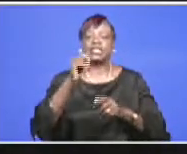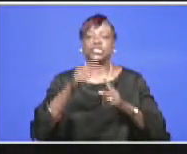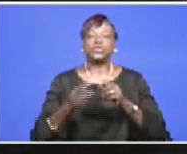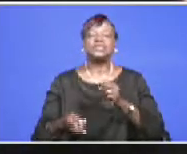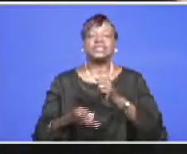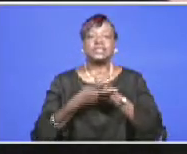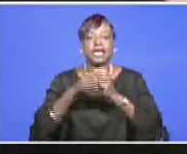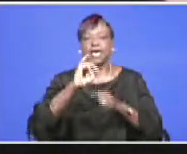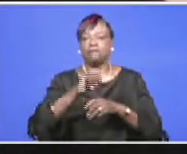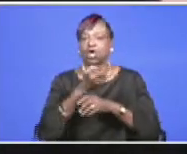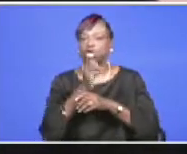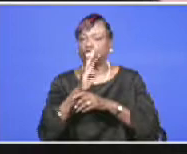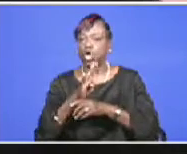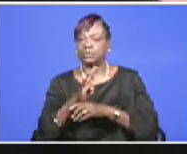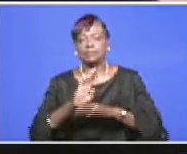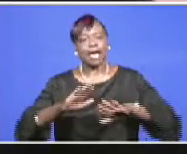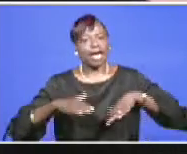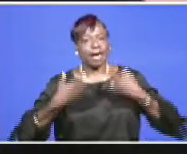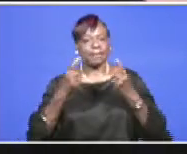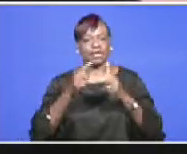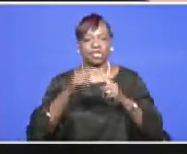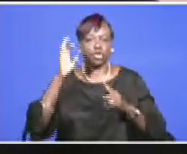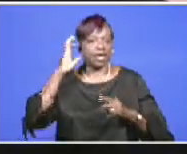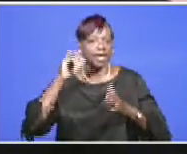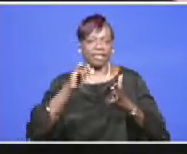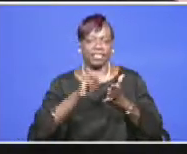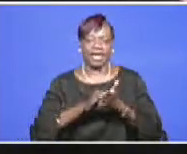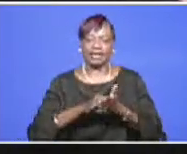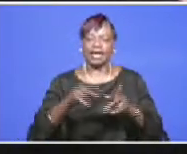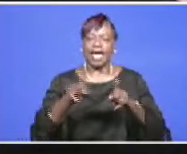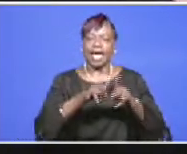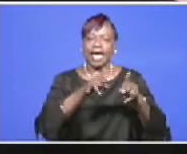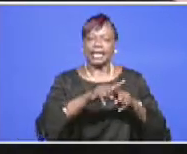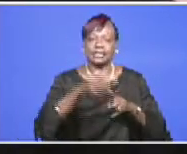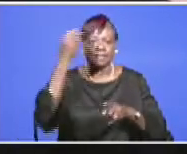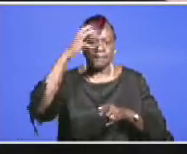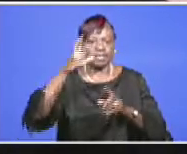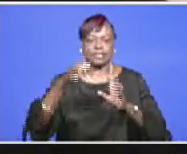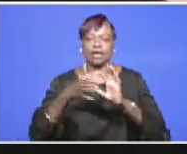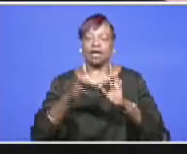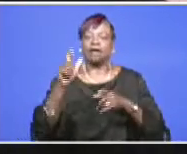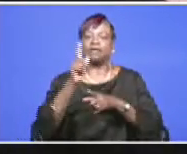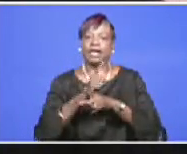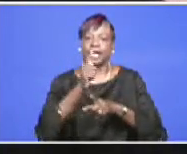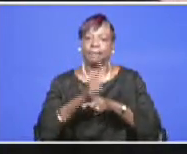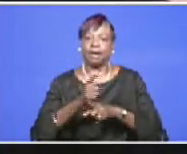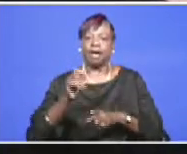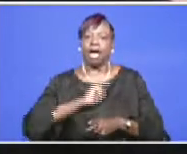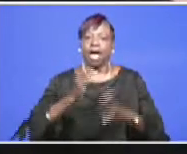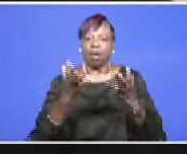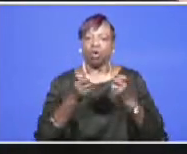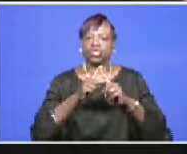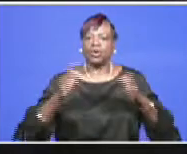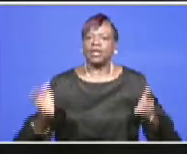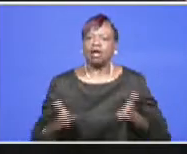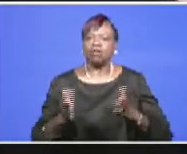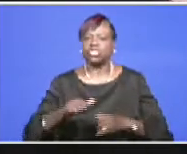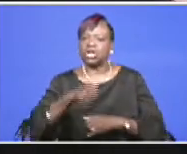morning. I'd like to urge all of the other houses, the other six or seven houses, web shop